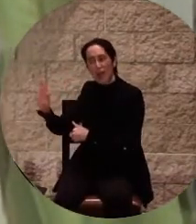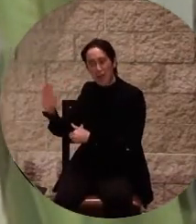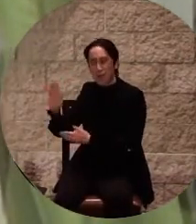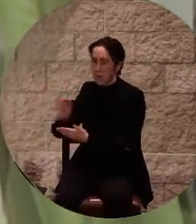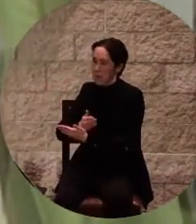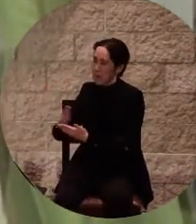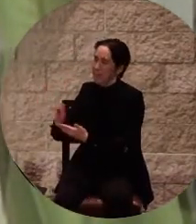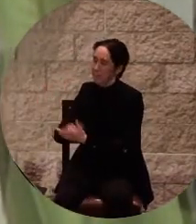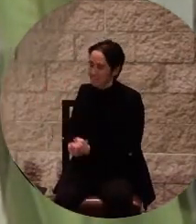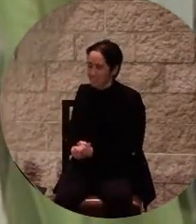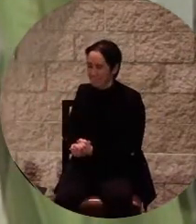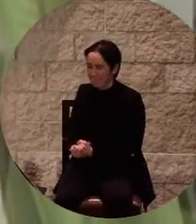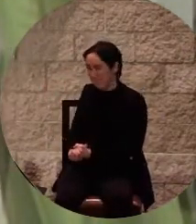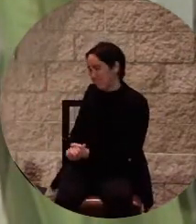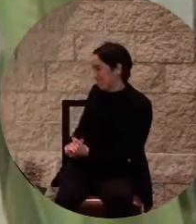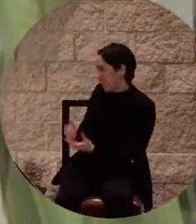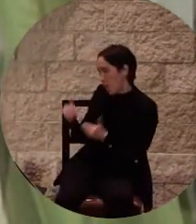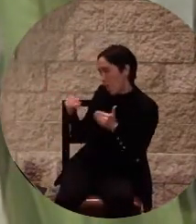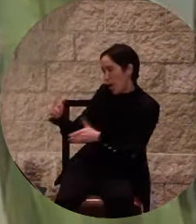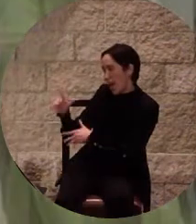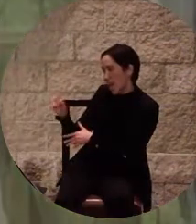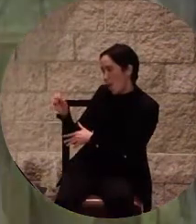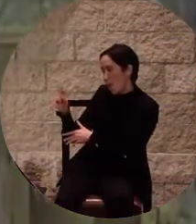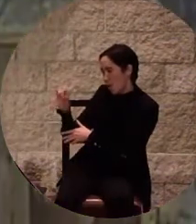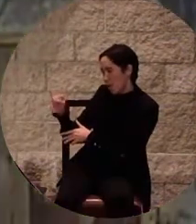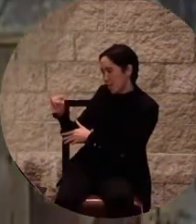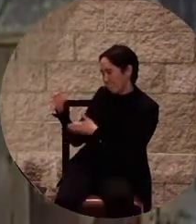tune. Lori, take it away.